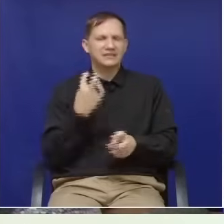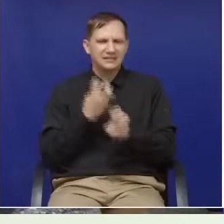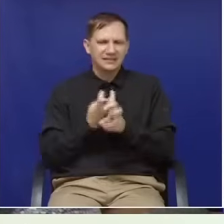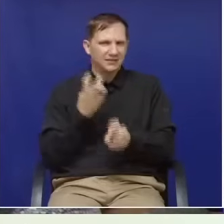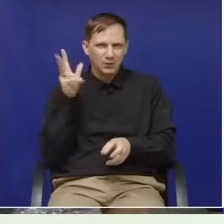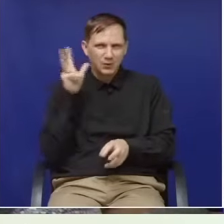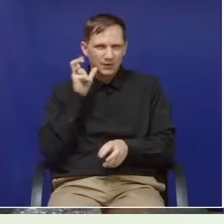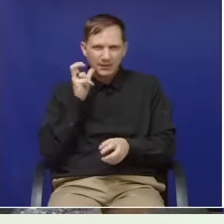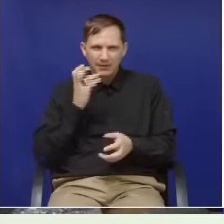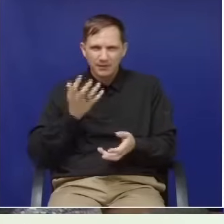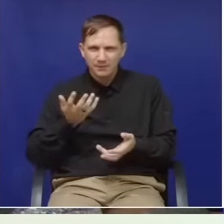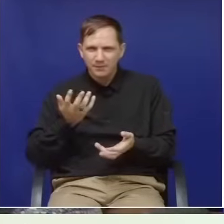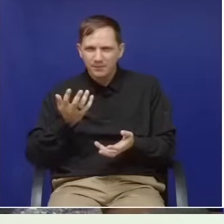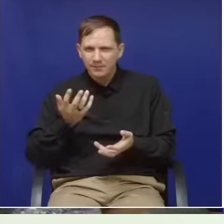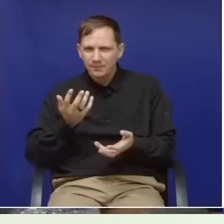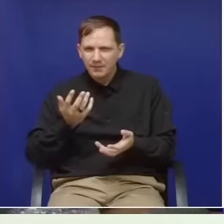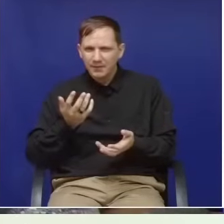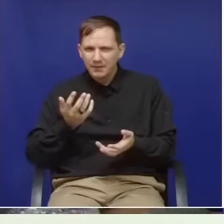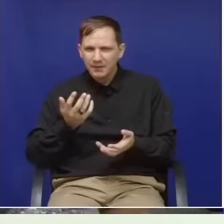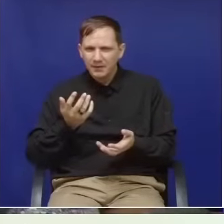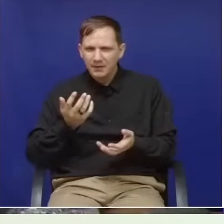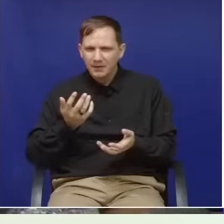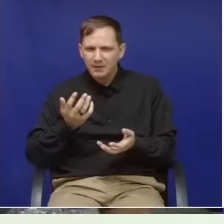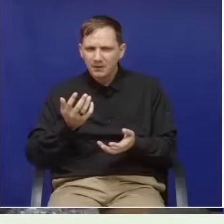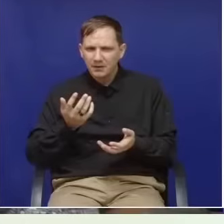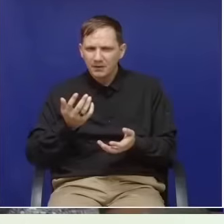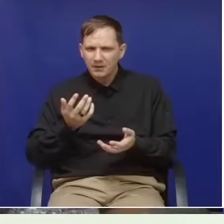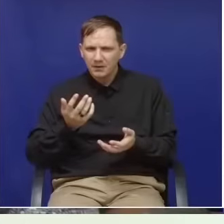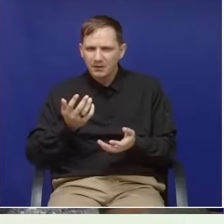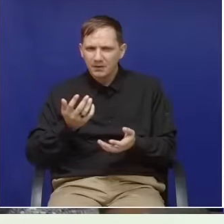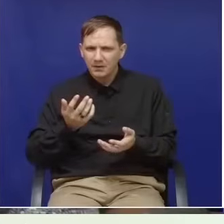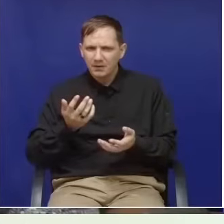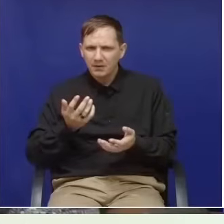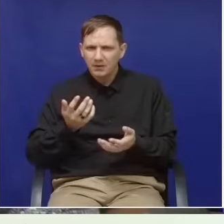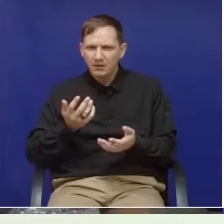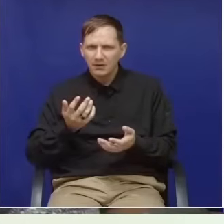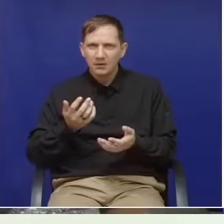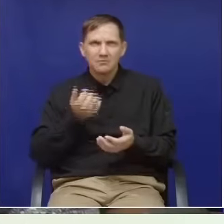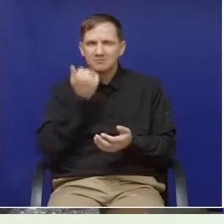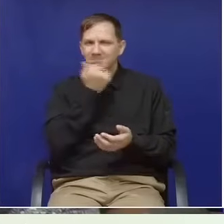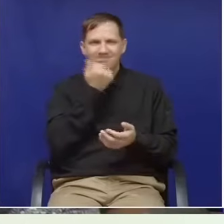compliance improving as the department.